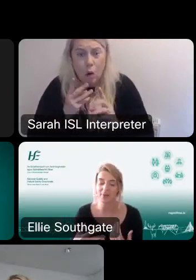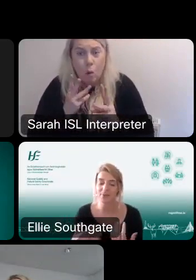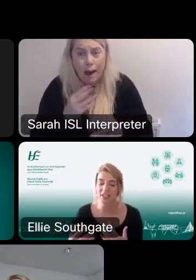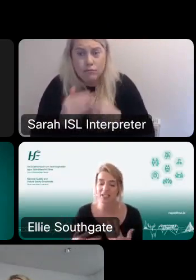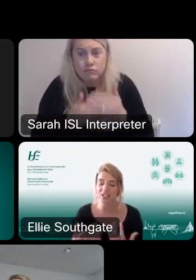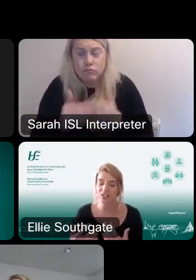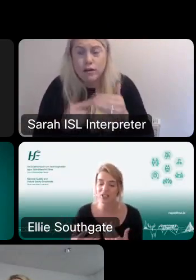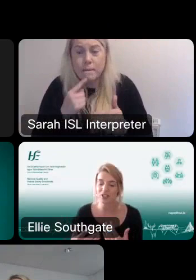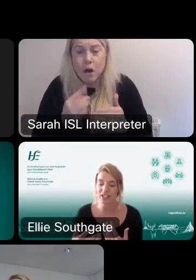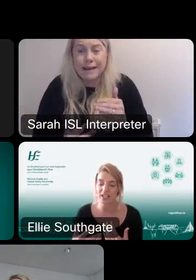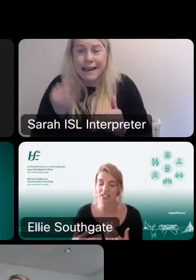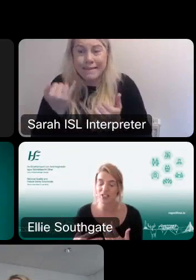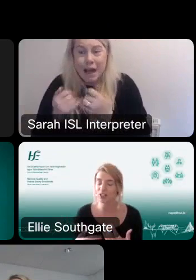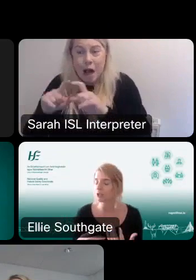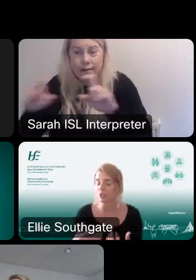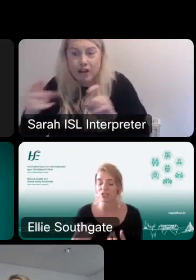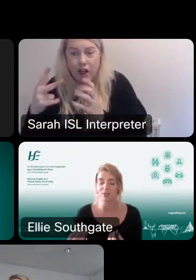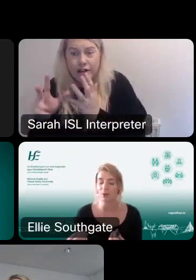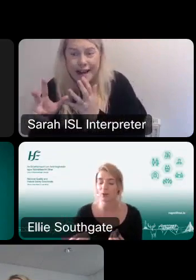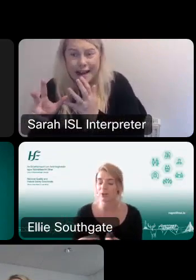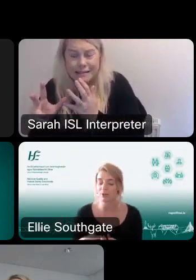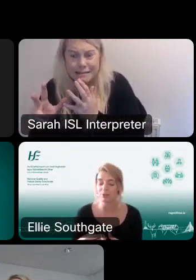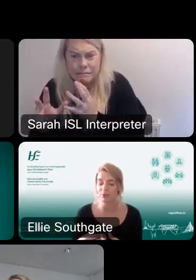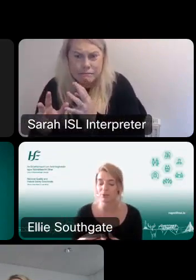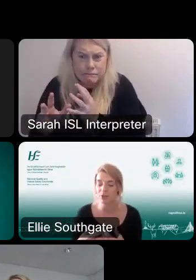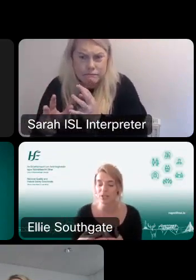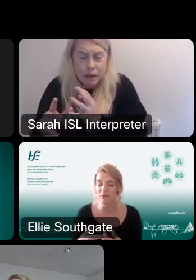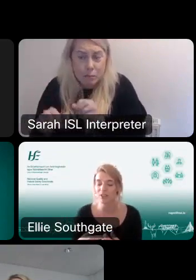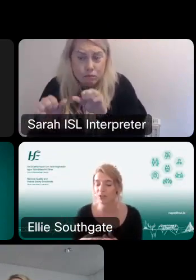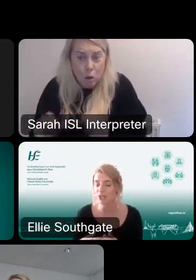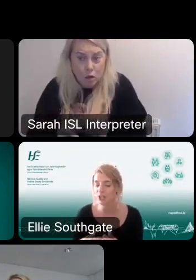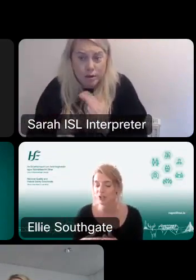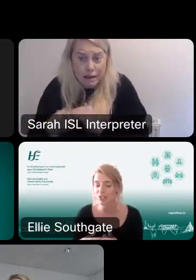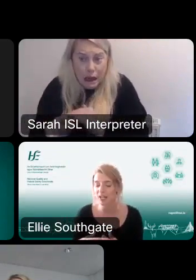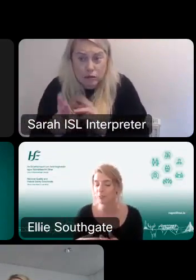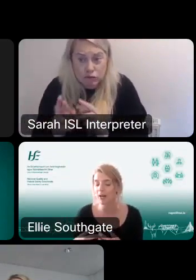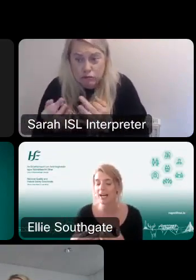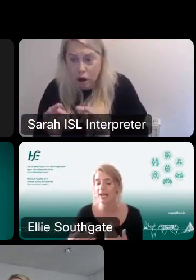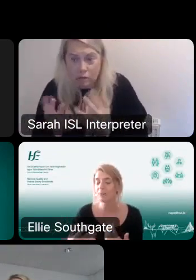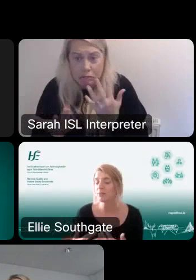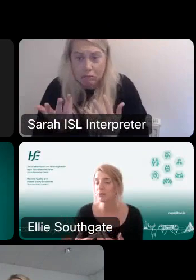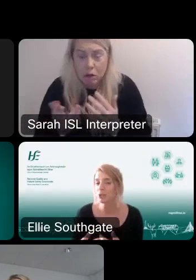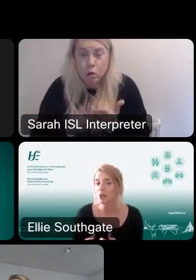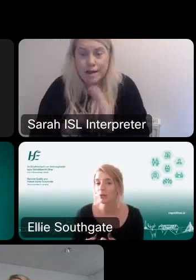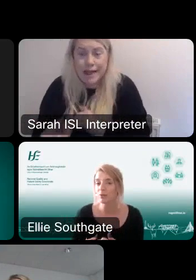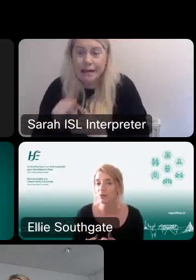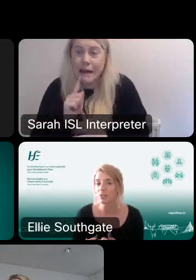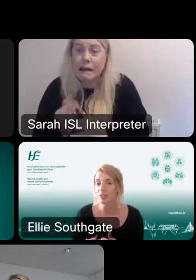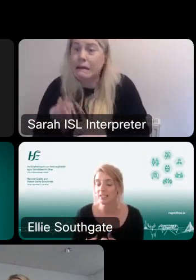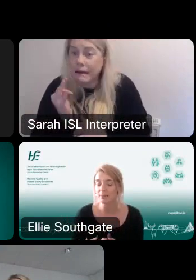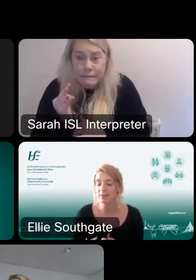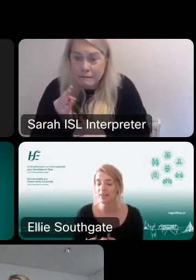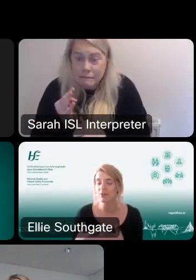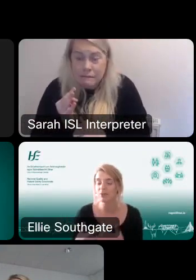a Section 38, questions about whether it was appropriate to use that, was it right to use that, and where people should go if not